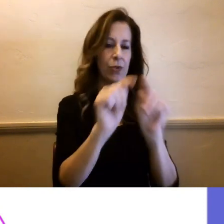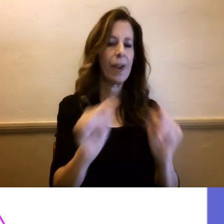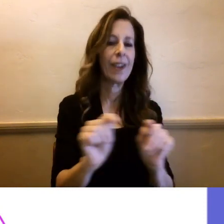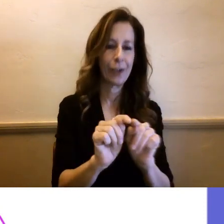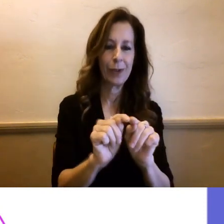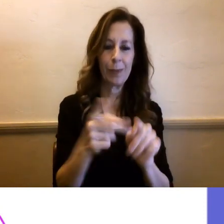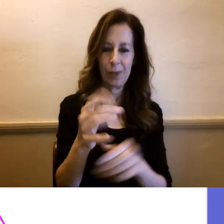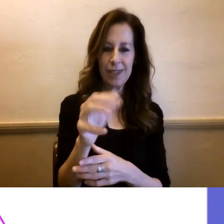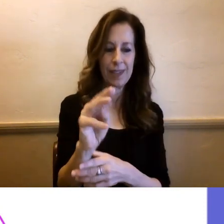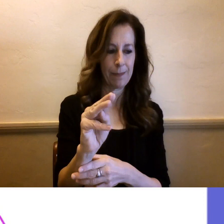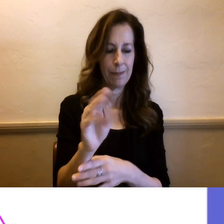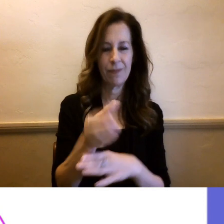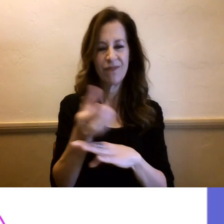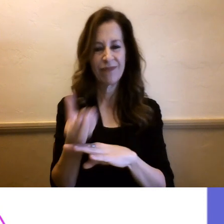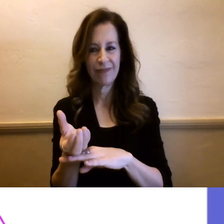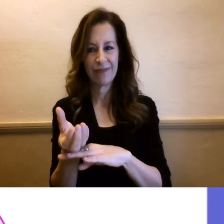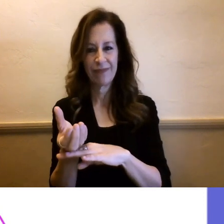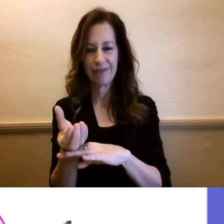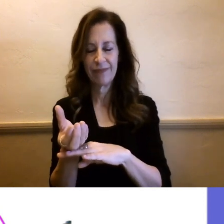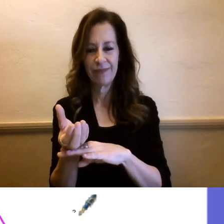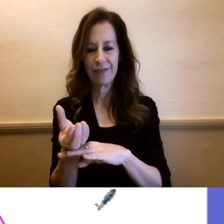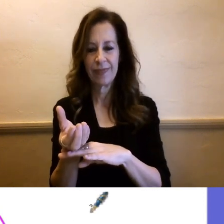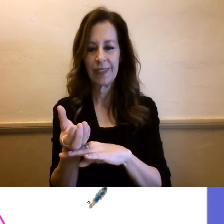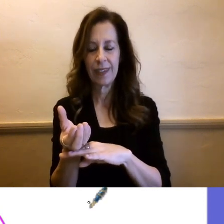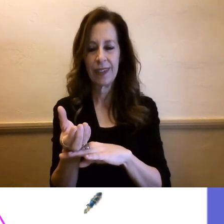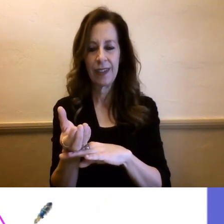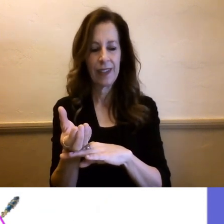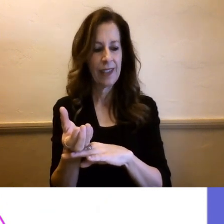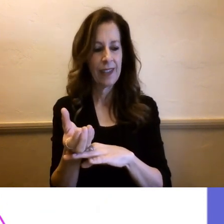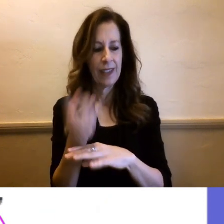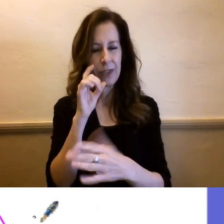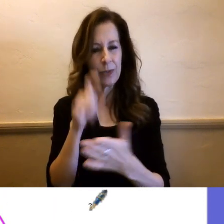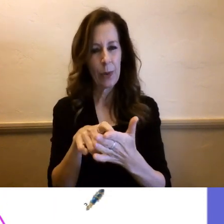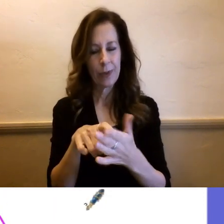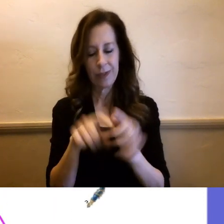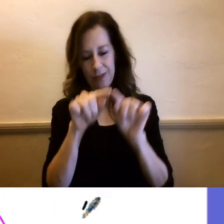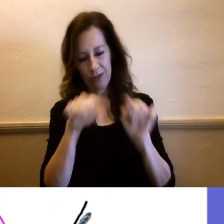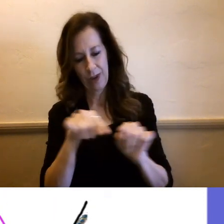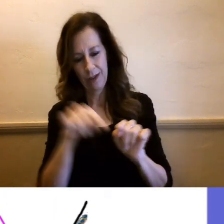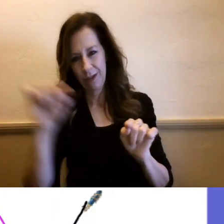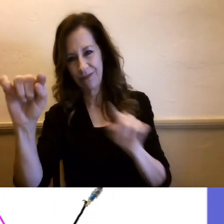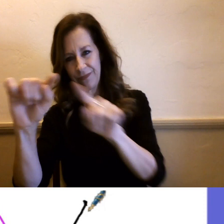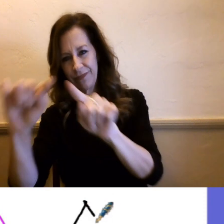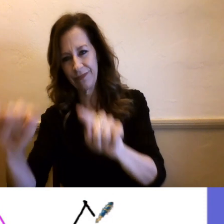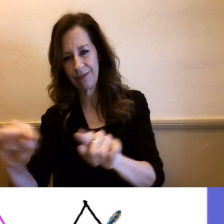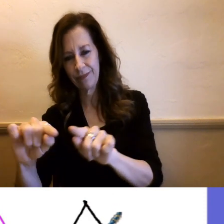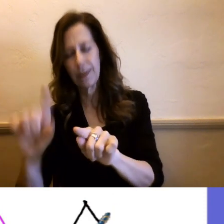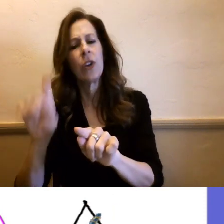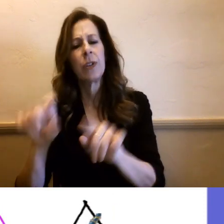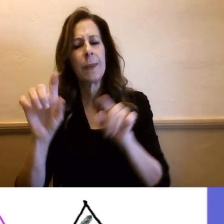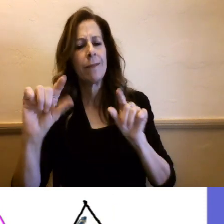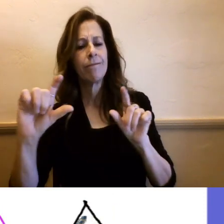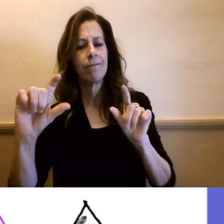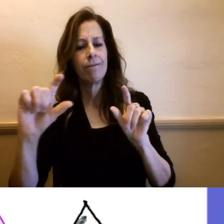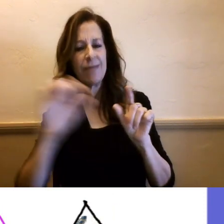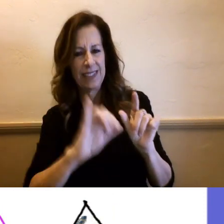So I'm going to draw a triangle like this. This is how I do it. Somewhere on its side, it can even be on this side, I draw another one. But remember, these triangles